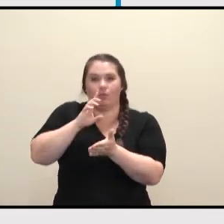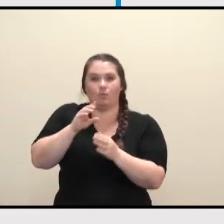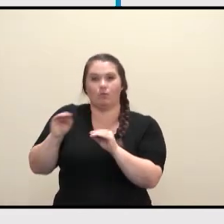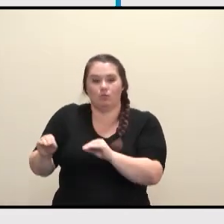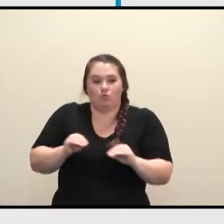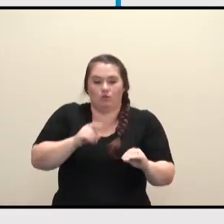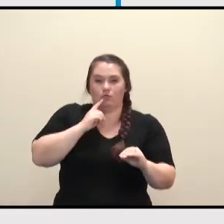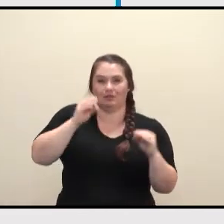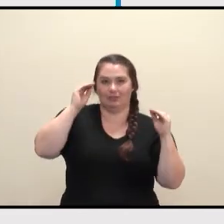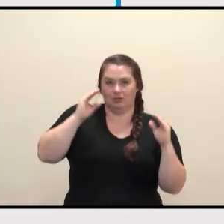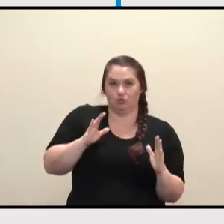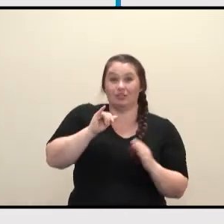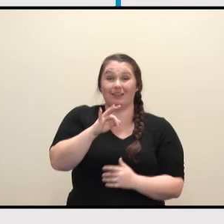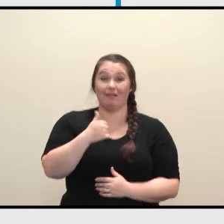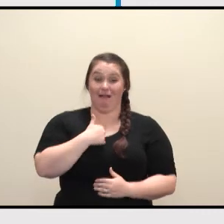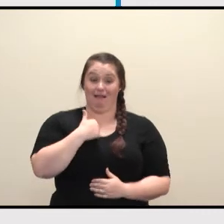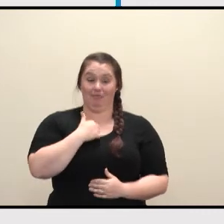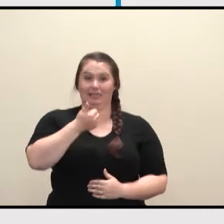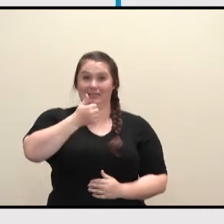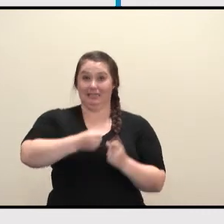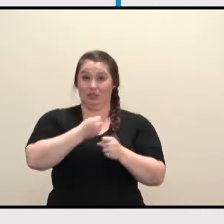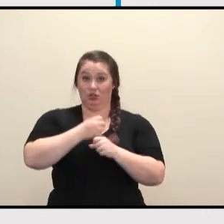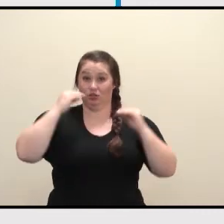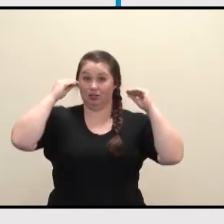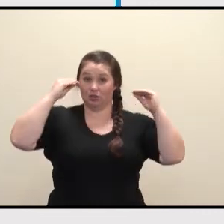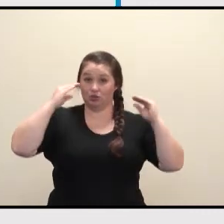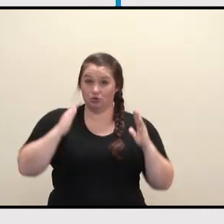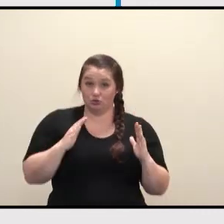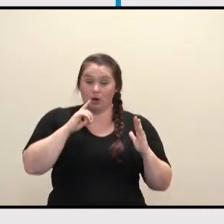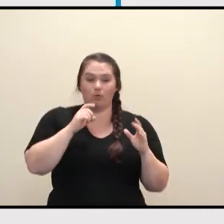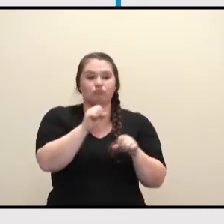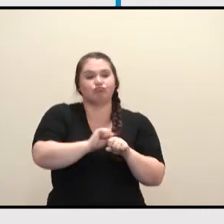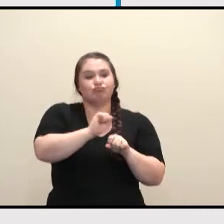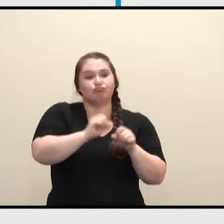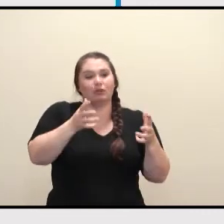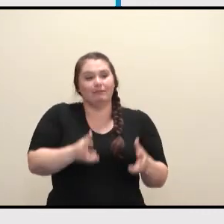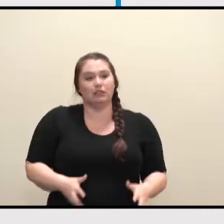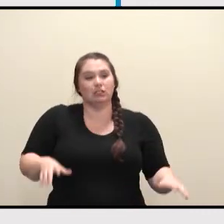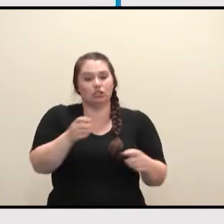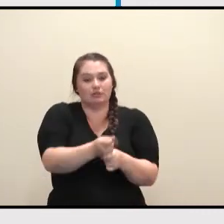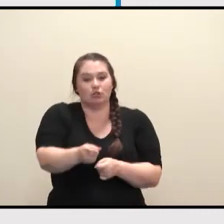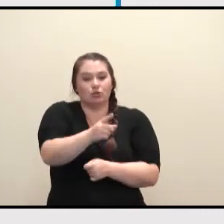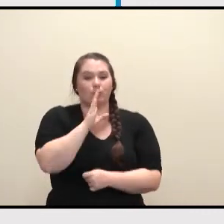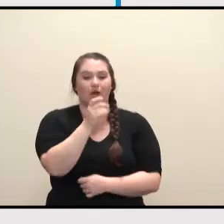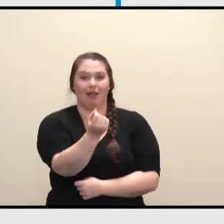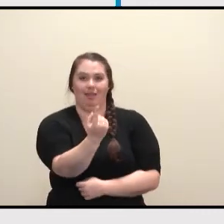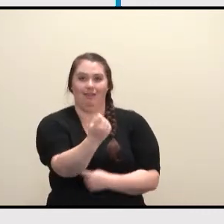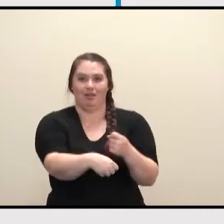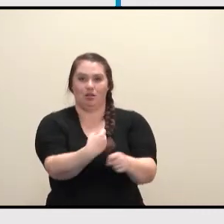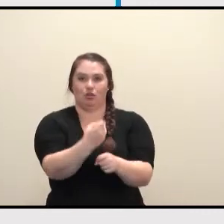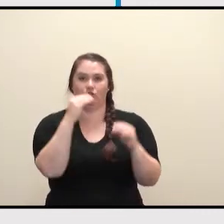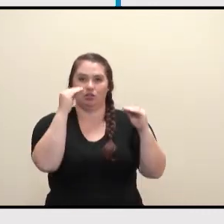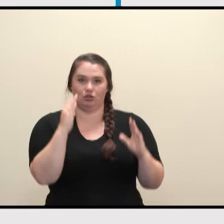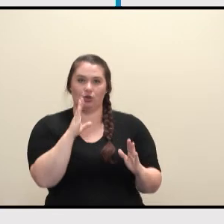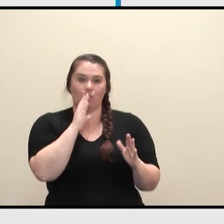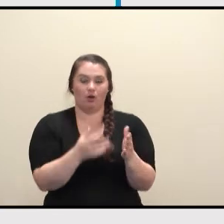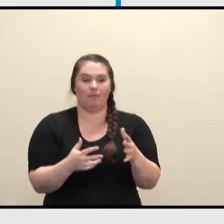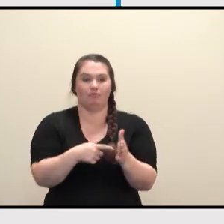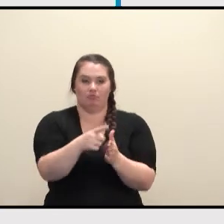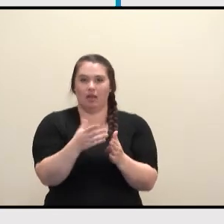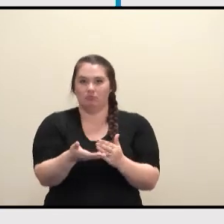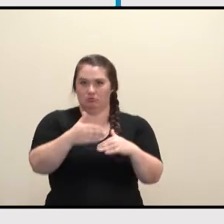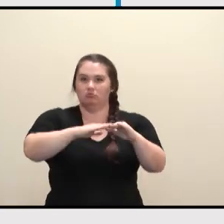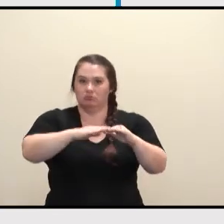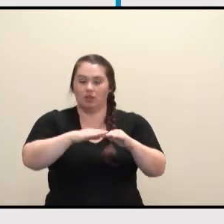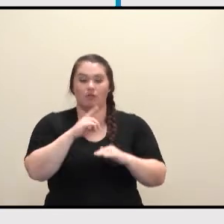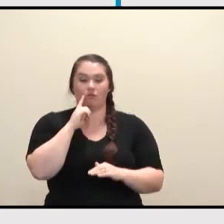So basically, if I'm a 10-year teacher, I'm going to work my year. Next year, I will be an 11-year teacher, and I will have a salary for that. For